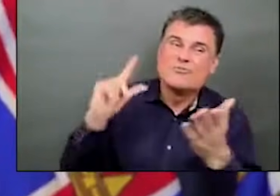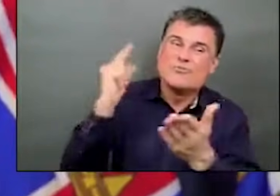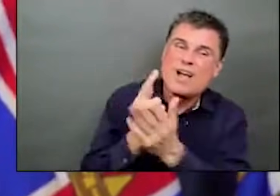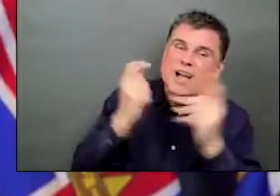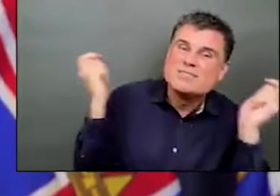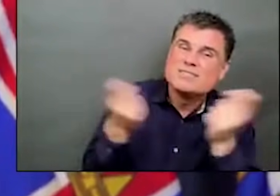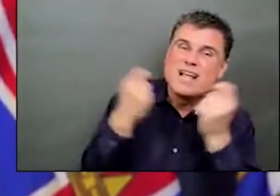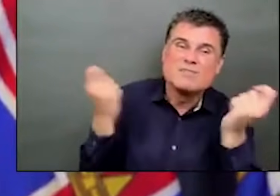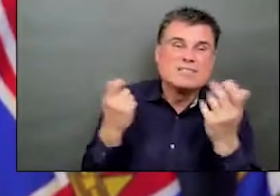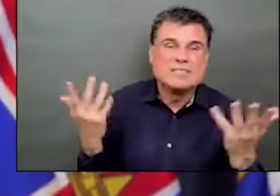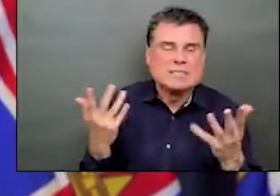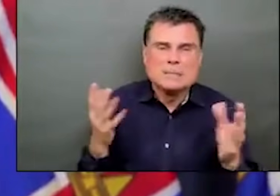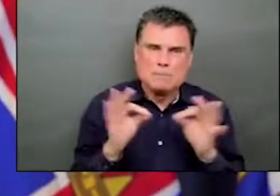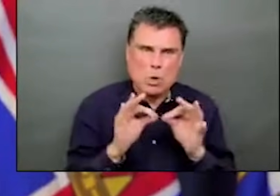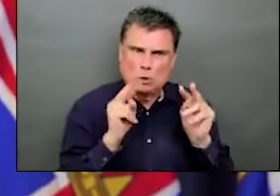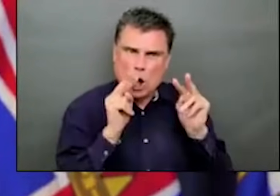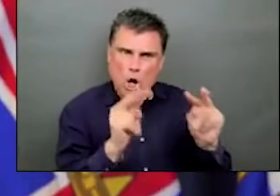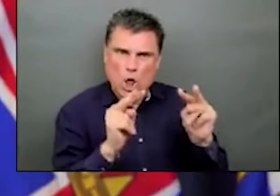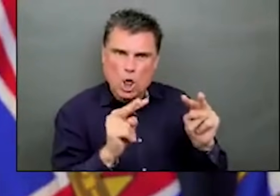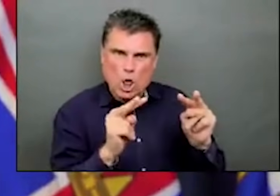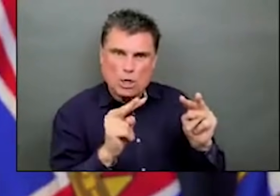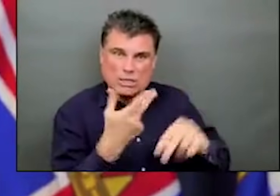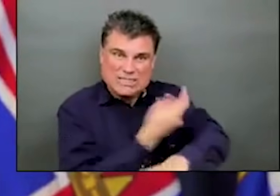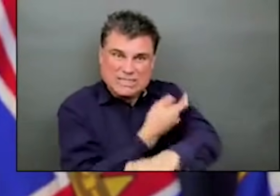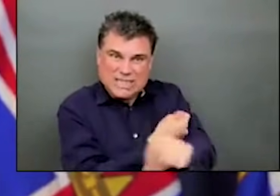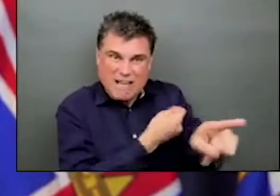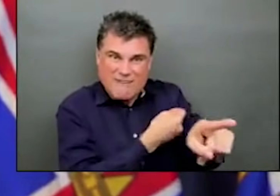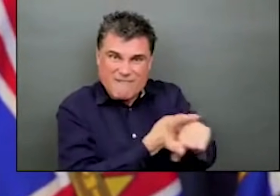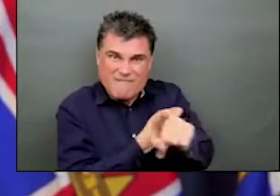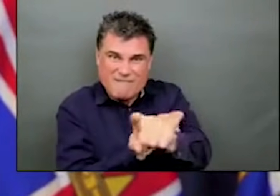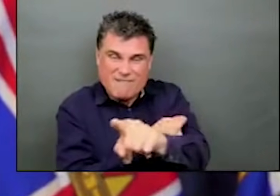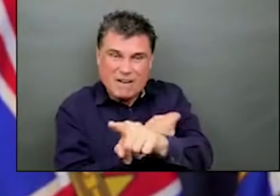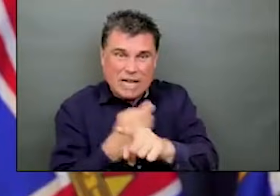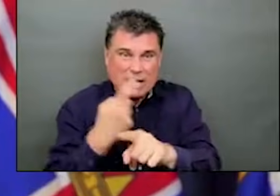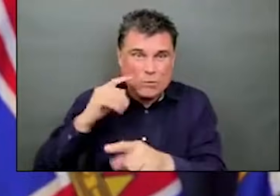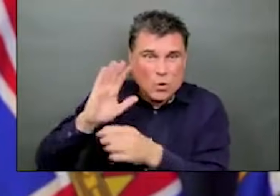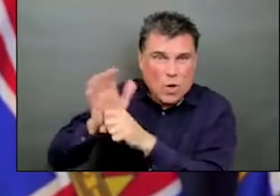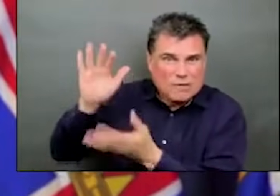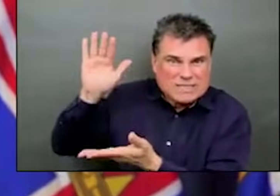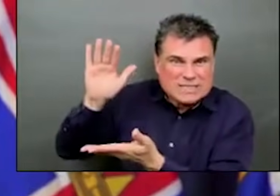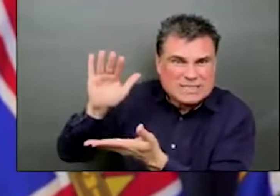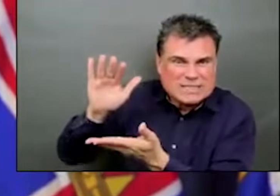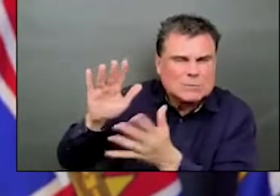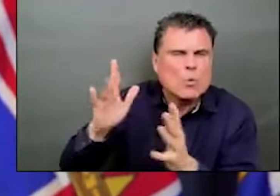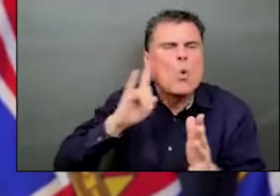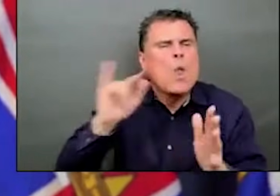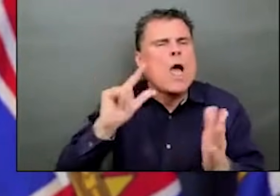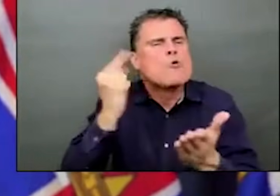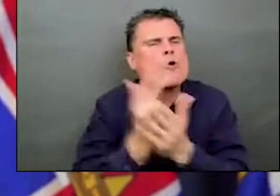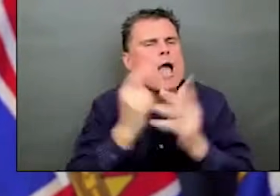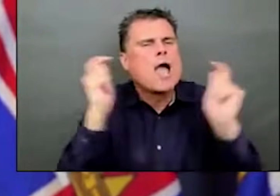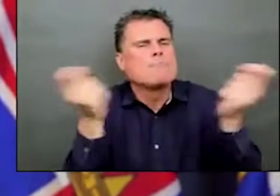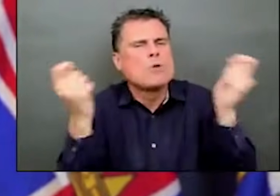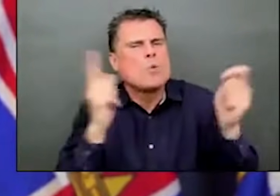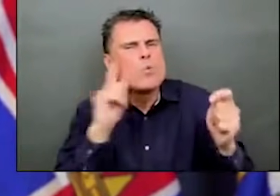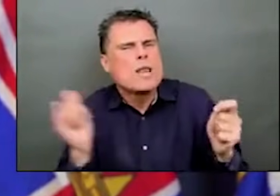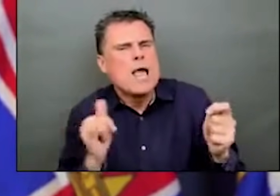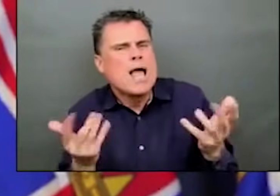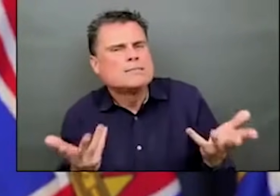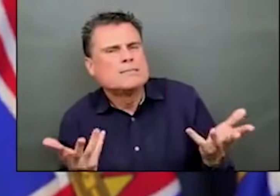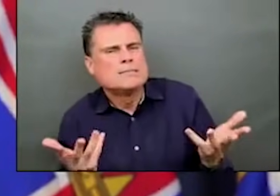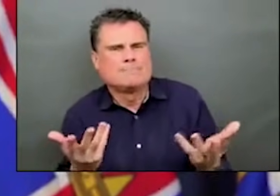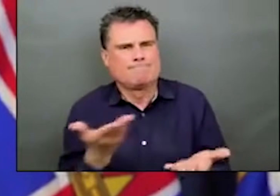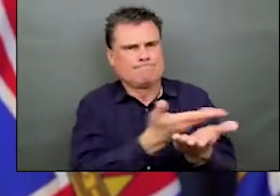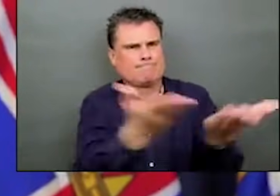this program that we're doing, that we can have something special to mark that ceremony. And the fact that we've all been through this together, but